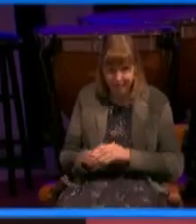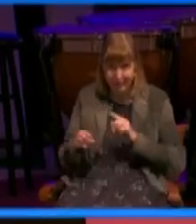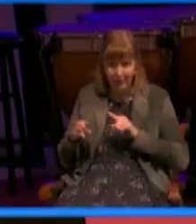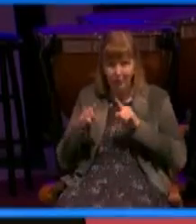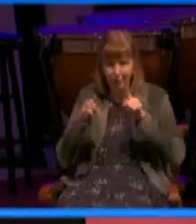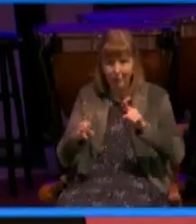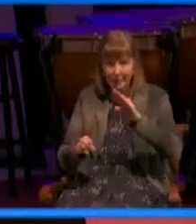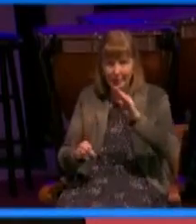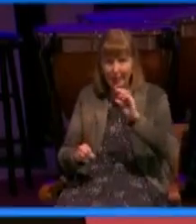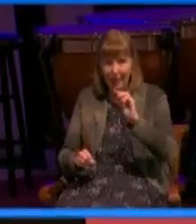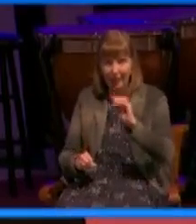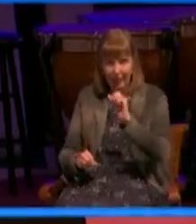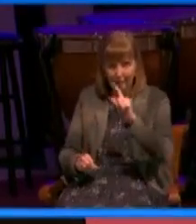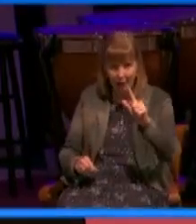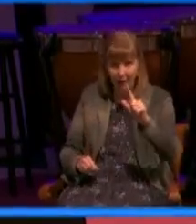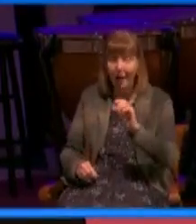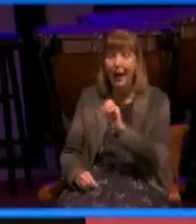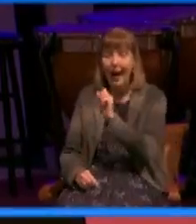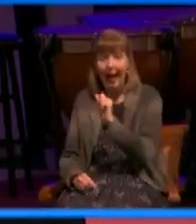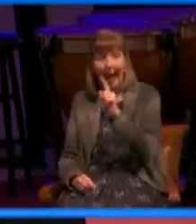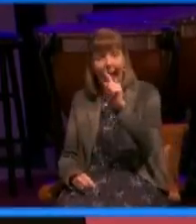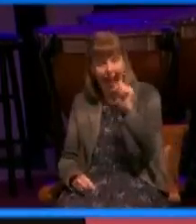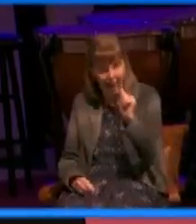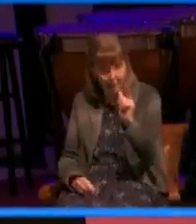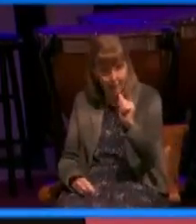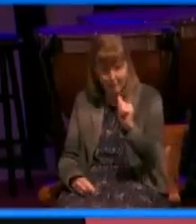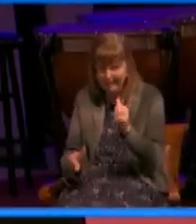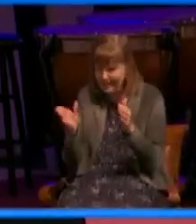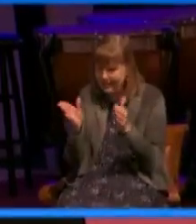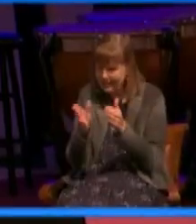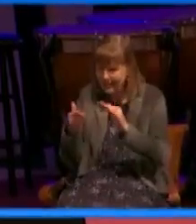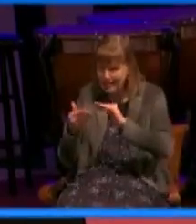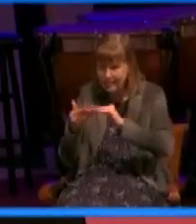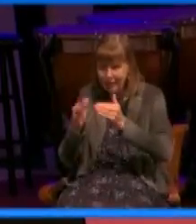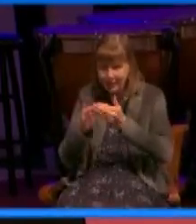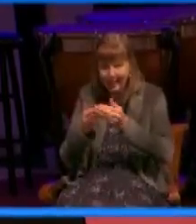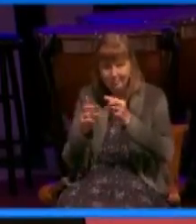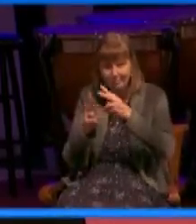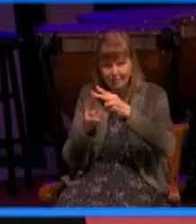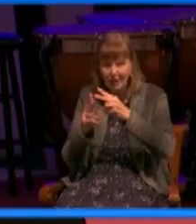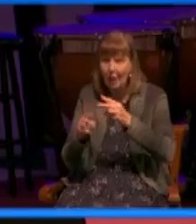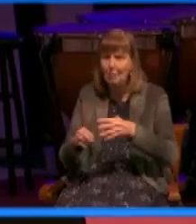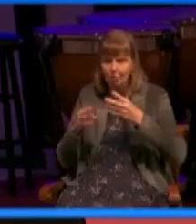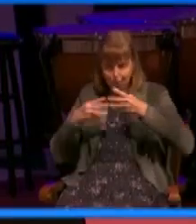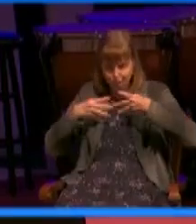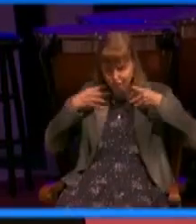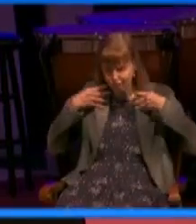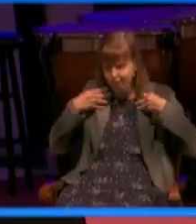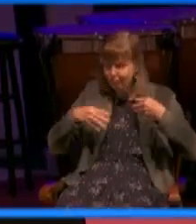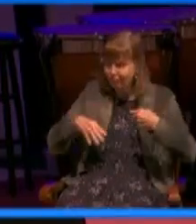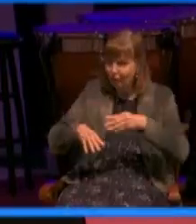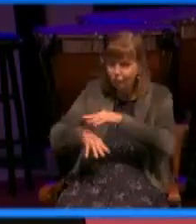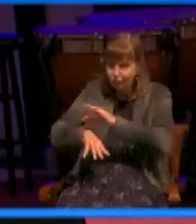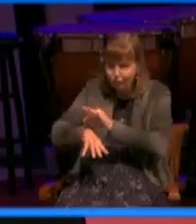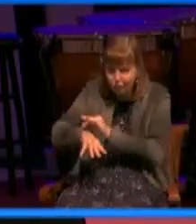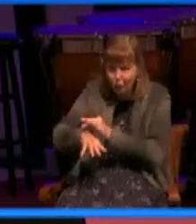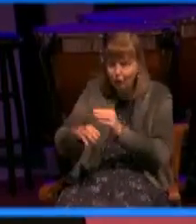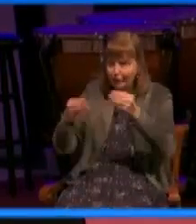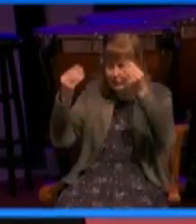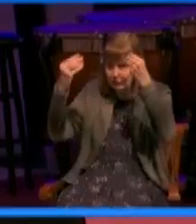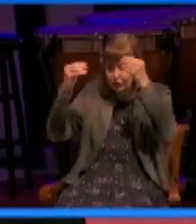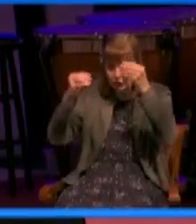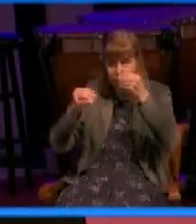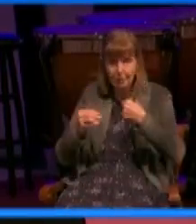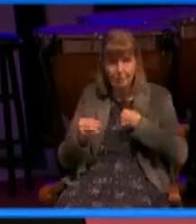it's a small town, but there's a couple of jewelry stores in the mall. So I begin to move about the mall. And I go into some of the big name